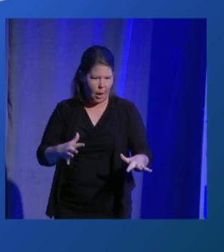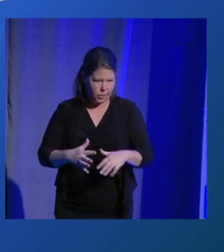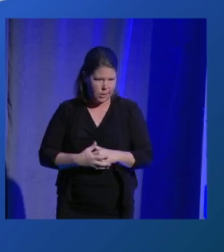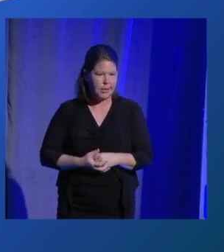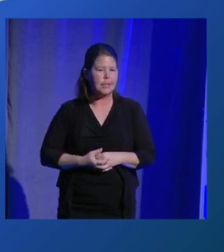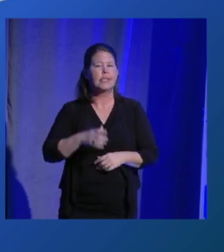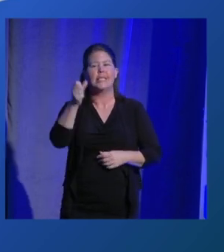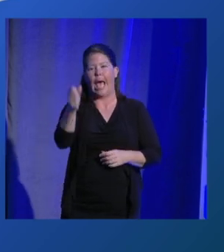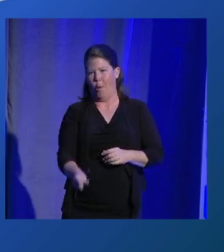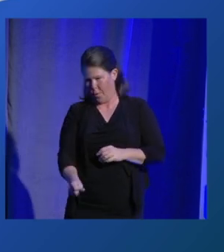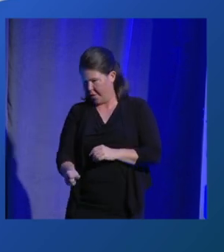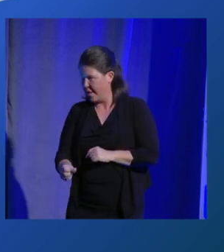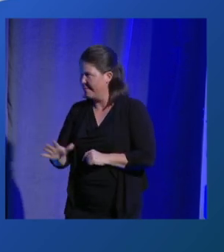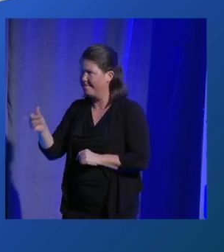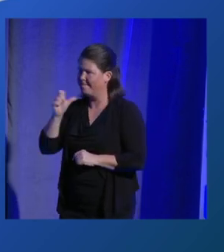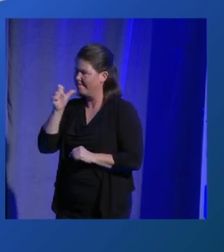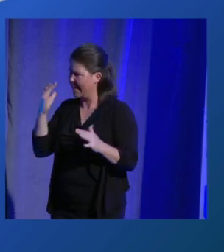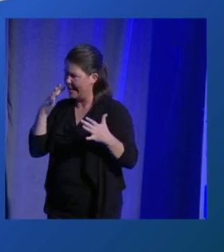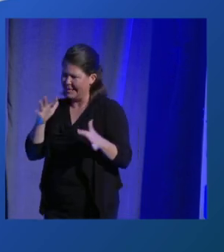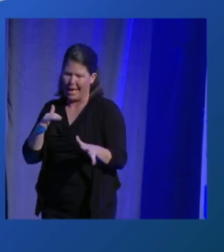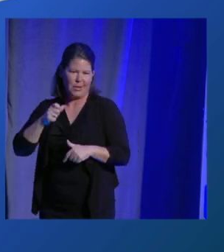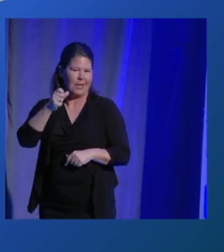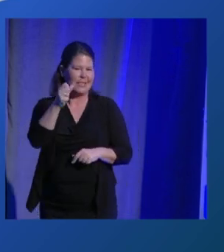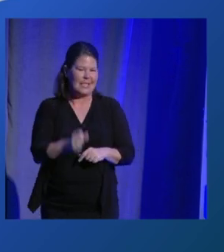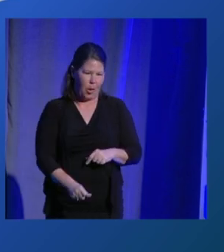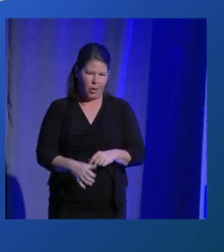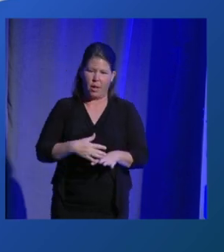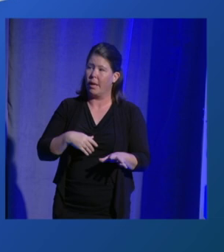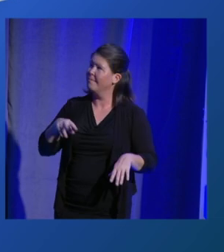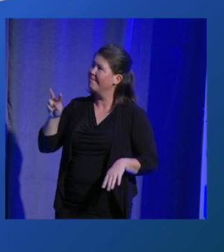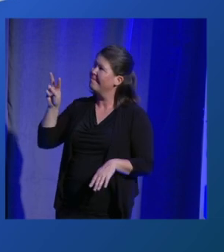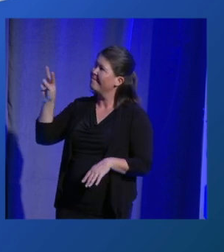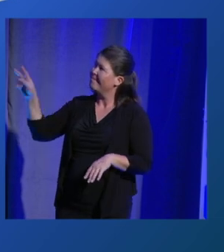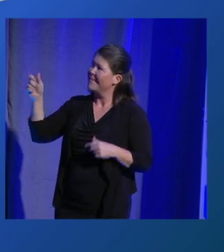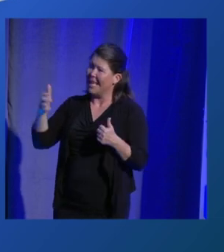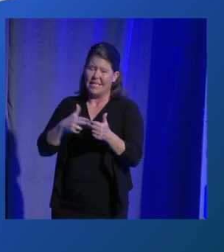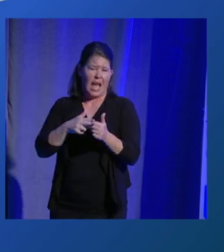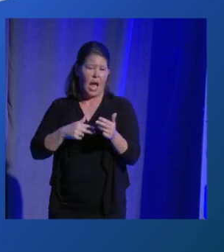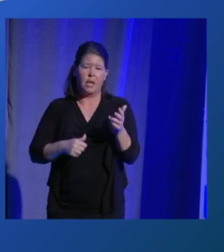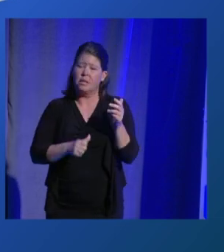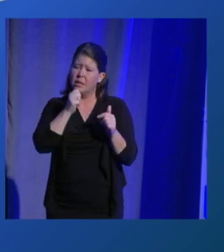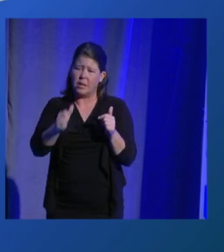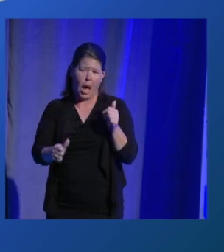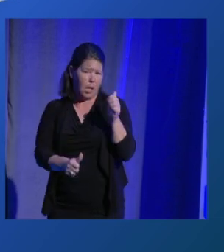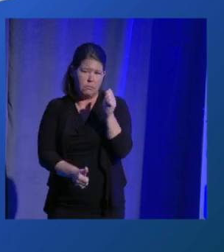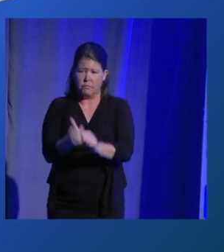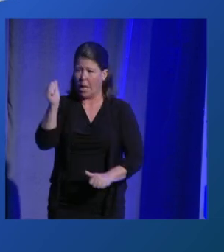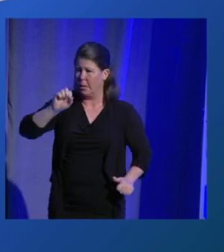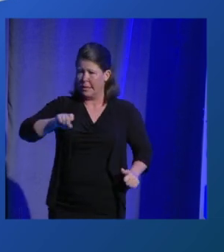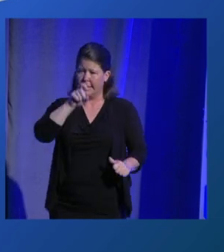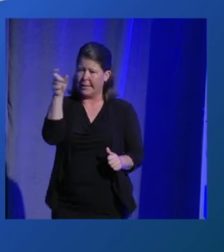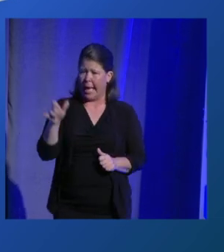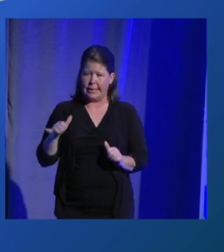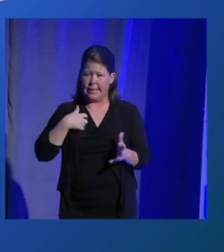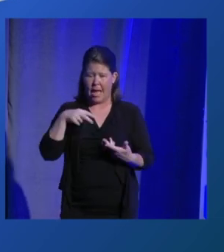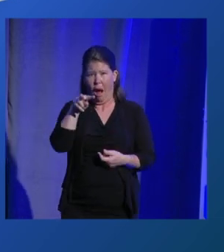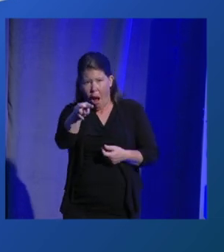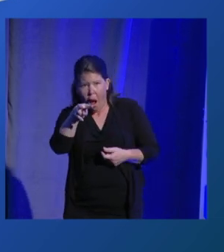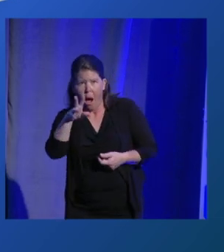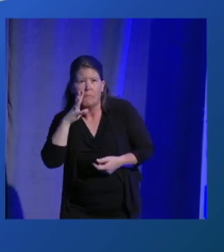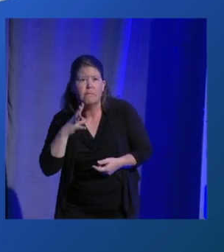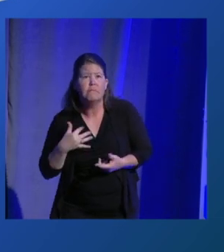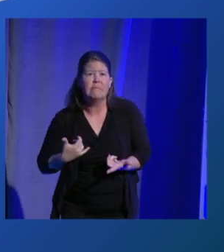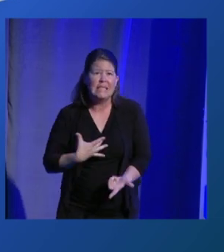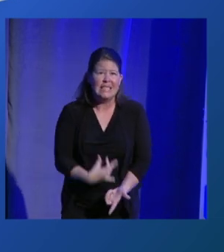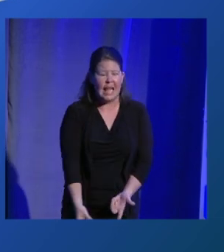run through two and this certainly isn't the sexiest one you're ever going to see but from a sustainable development fashion um it